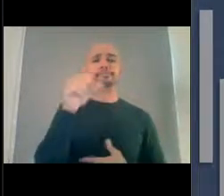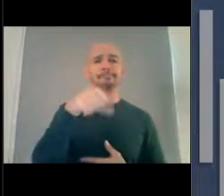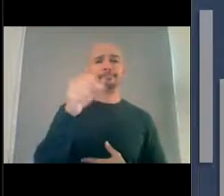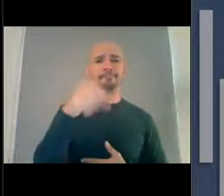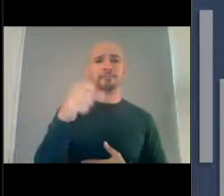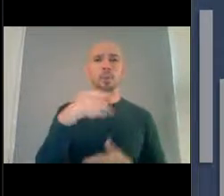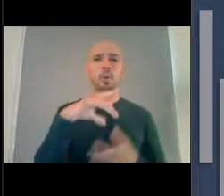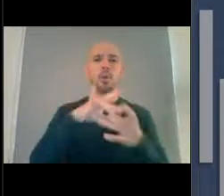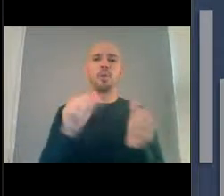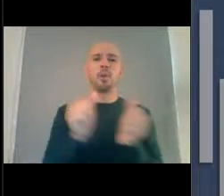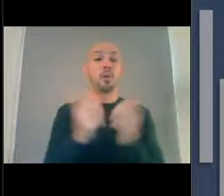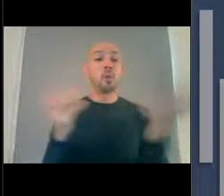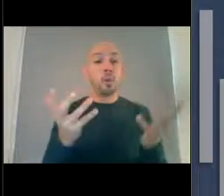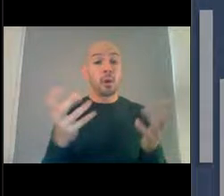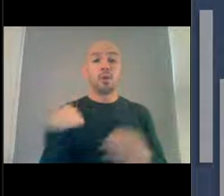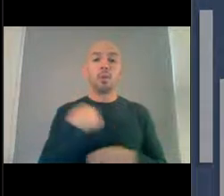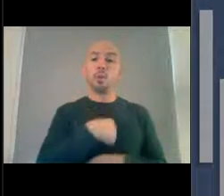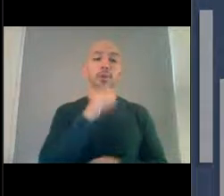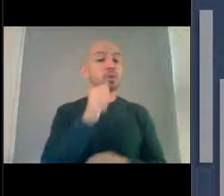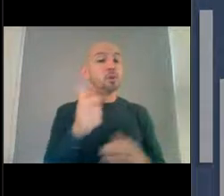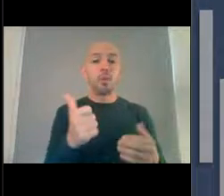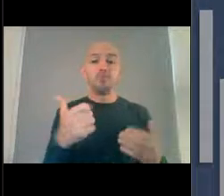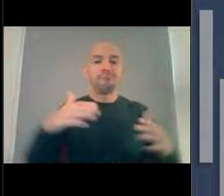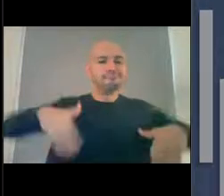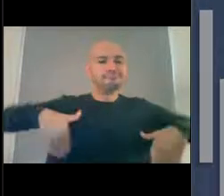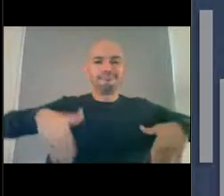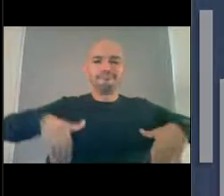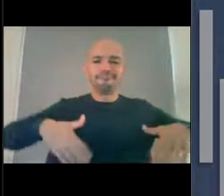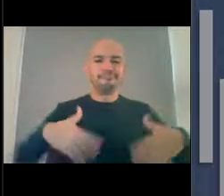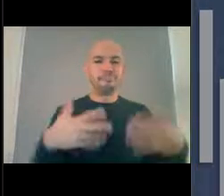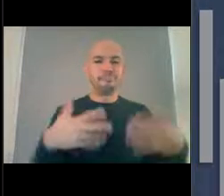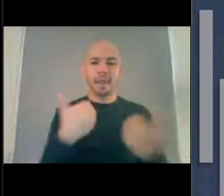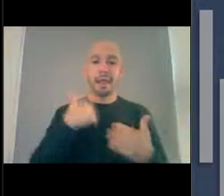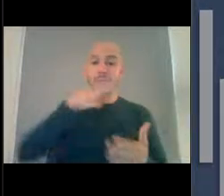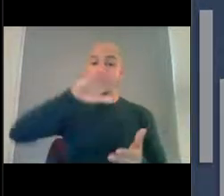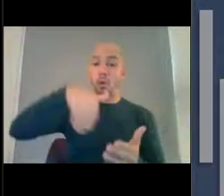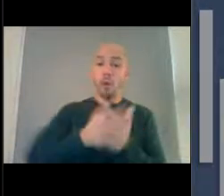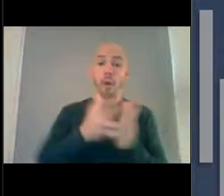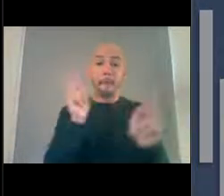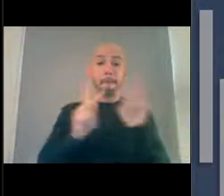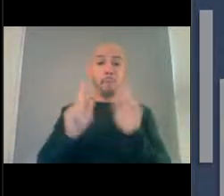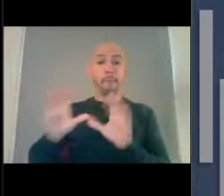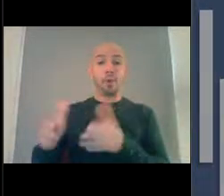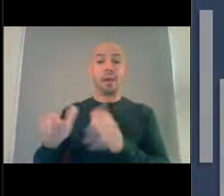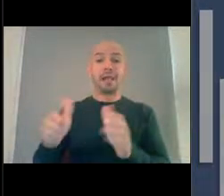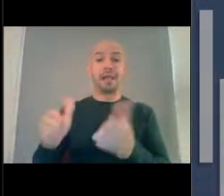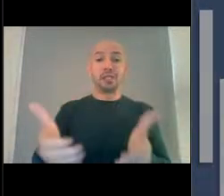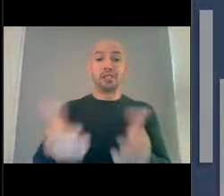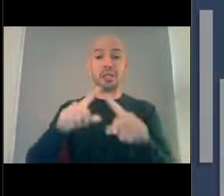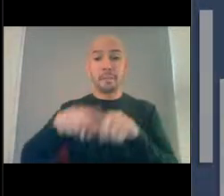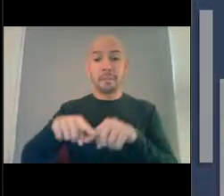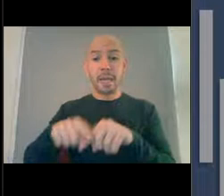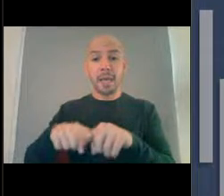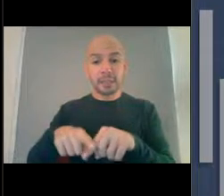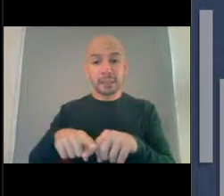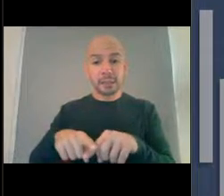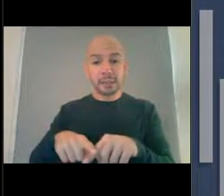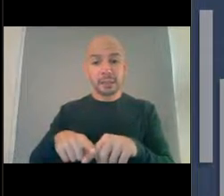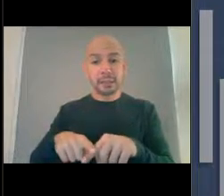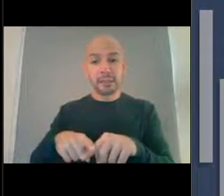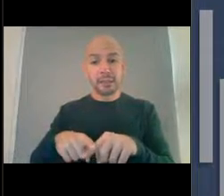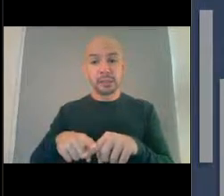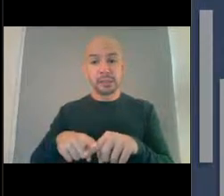related to the fact that we don't yet have all of the population-based apportionments for the current federal fiscal